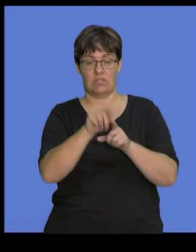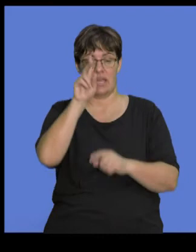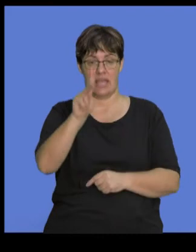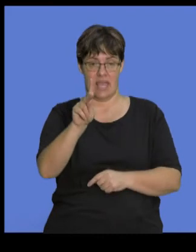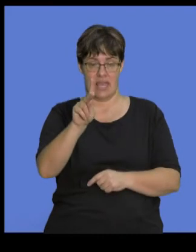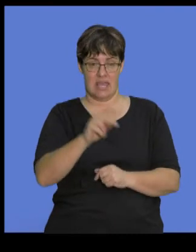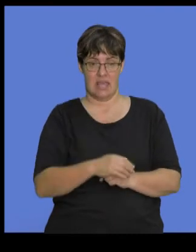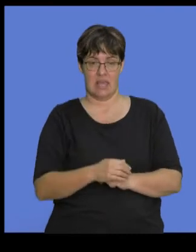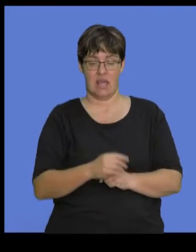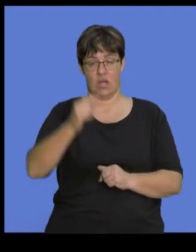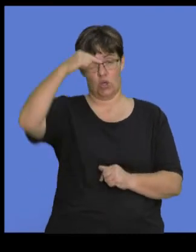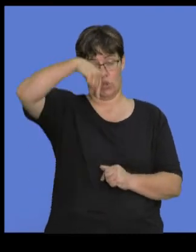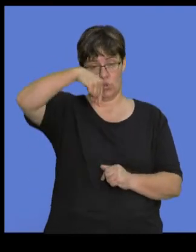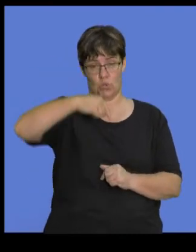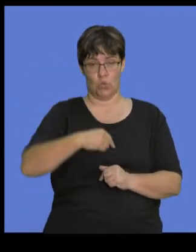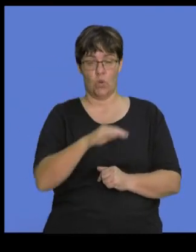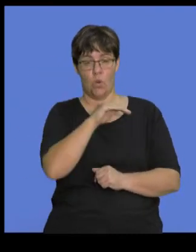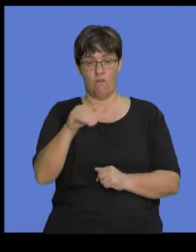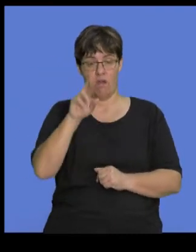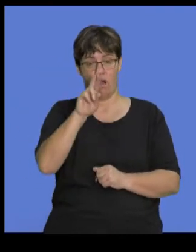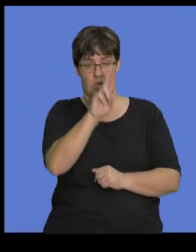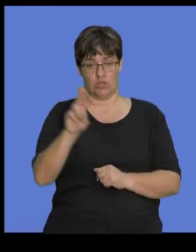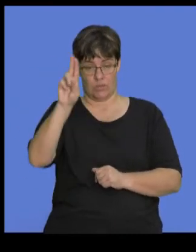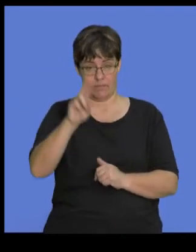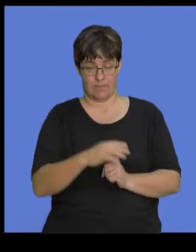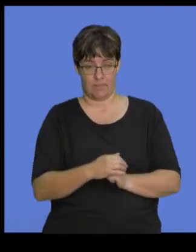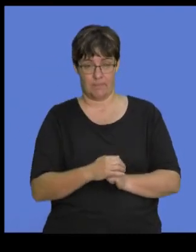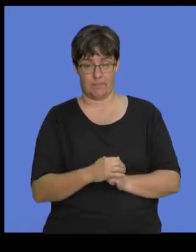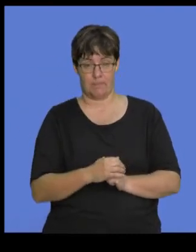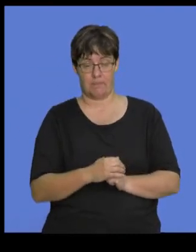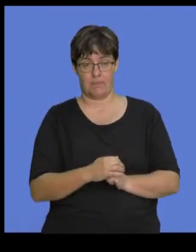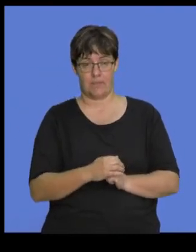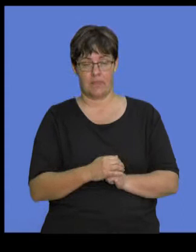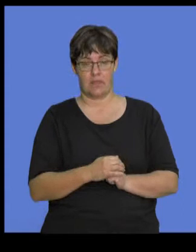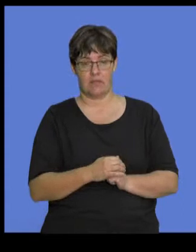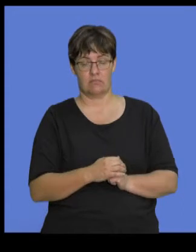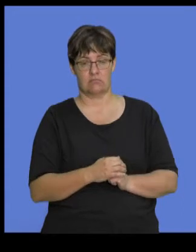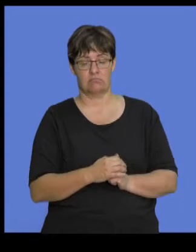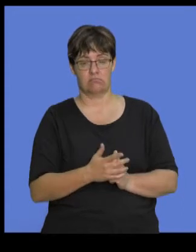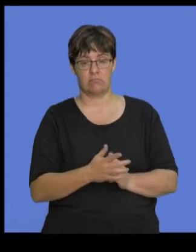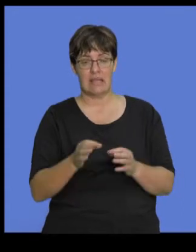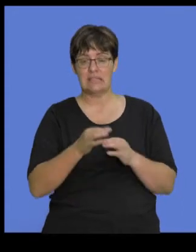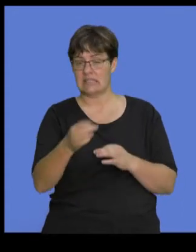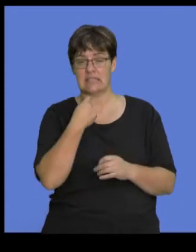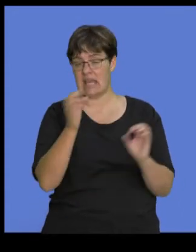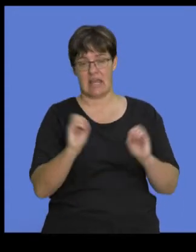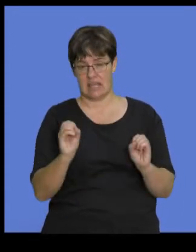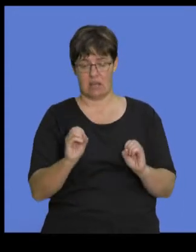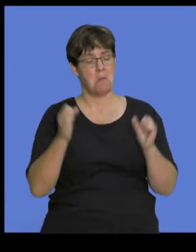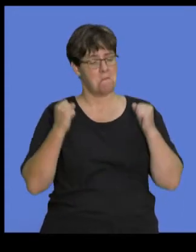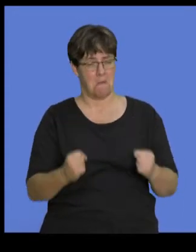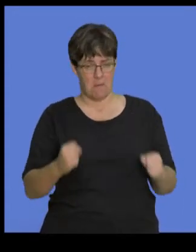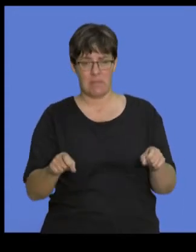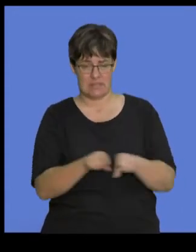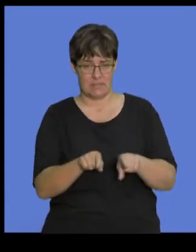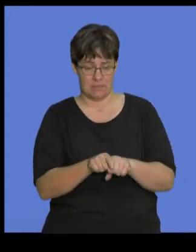is equals to K, Q over R squared, right? Now, nothing was said of the distance, so we'll keep the